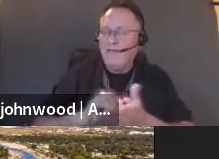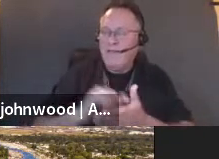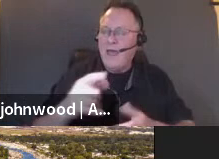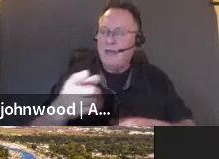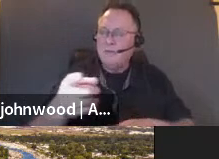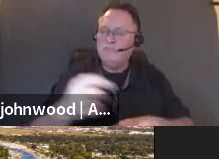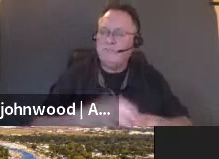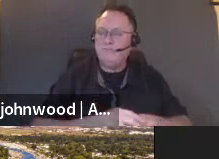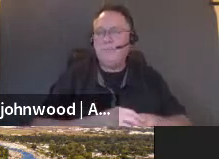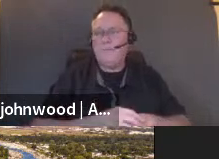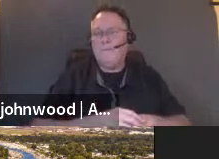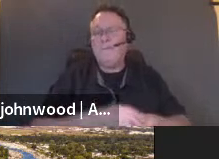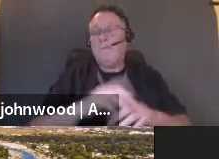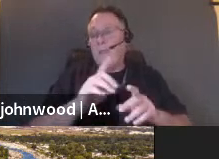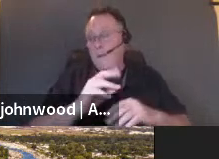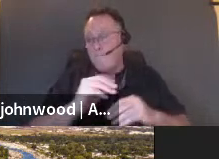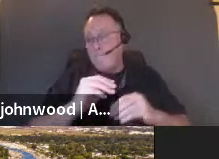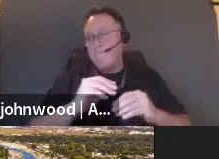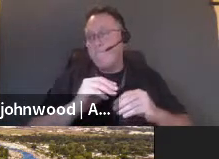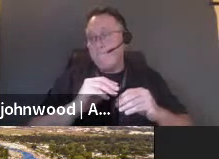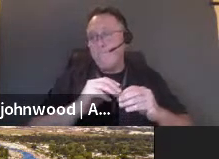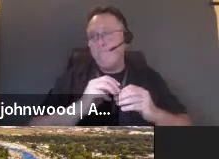that.